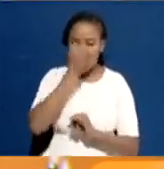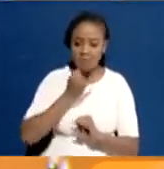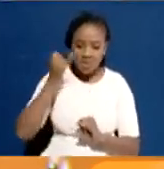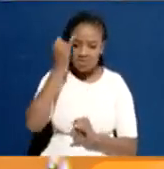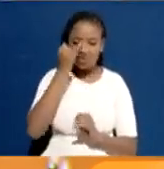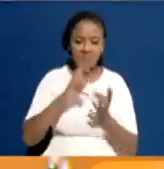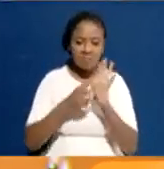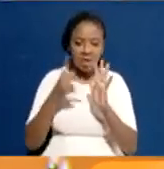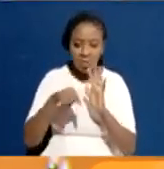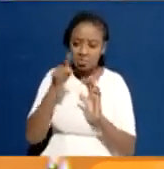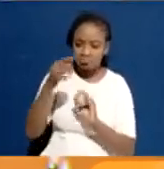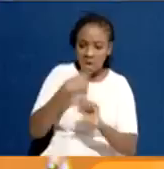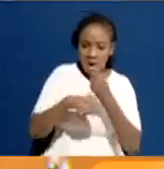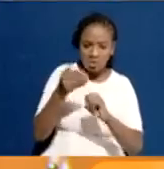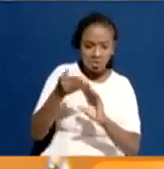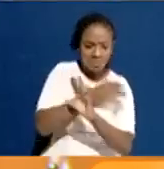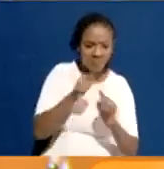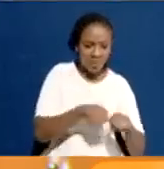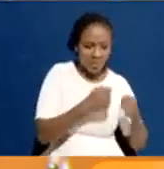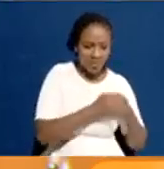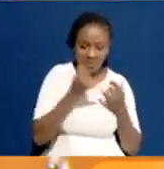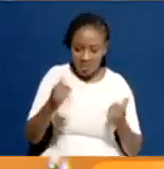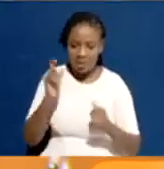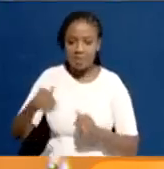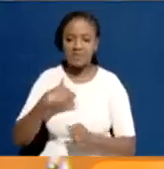new image. An image